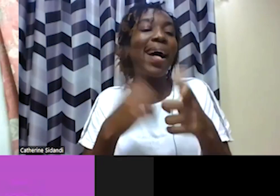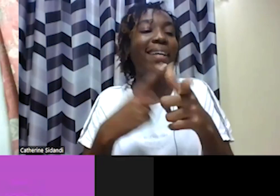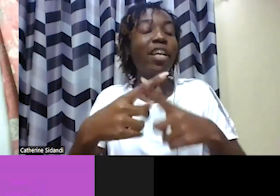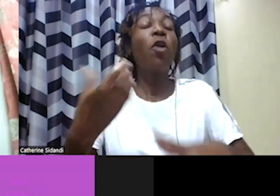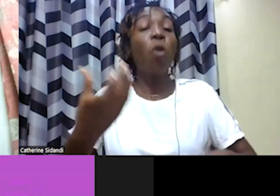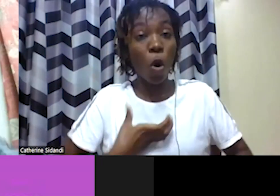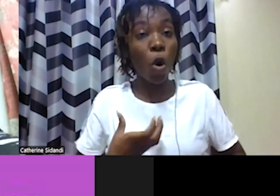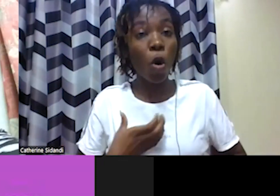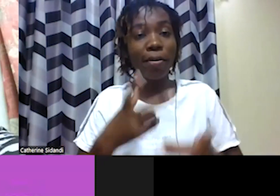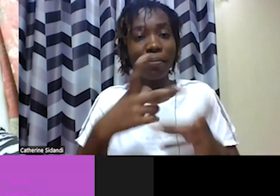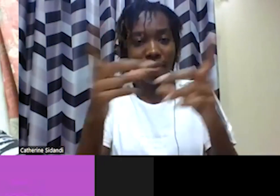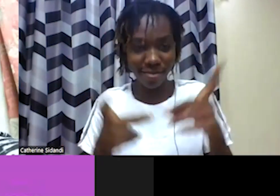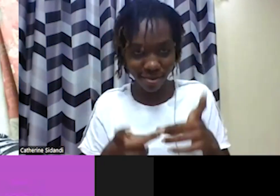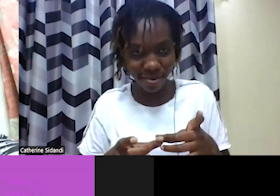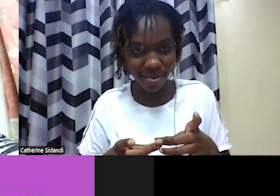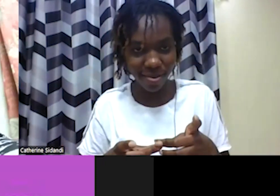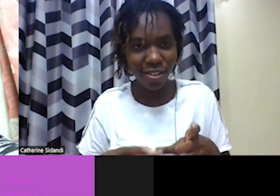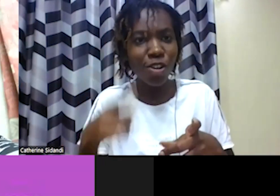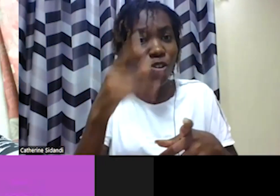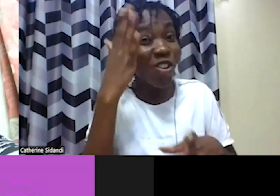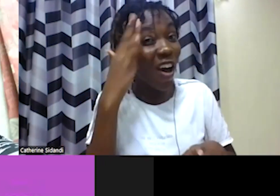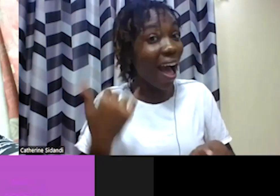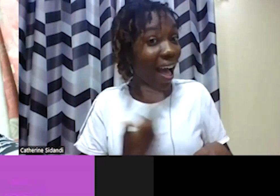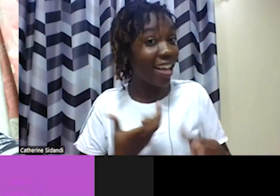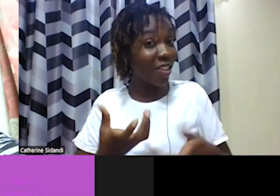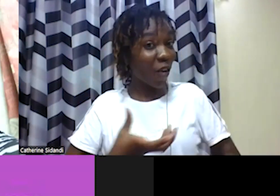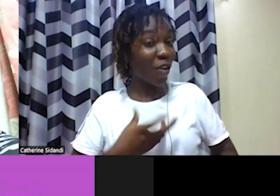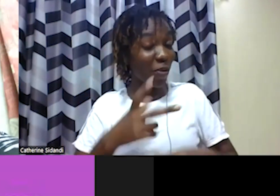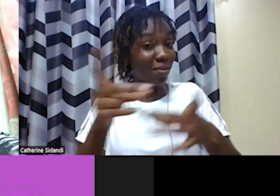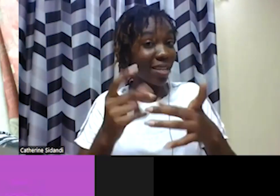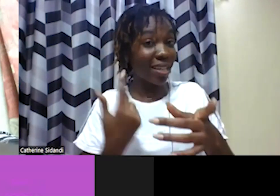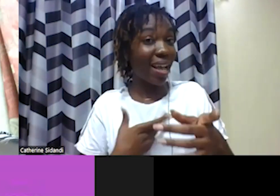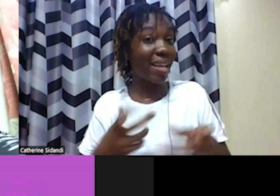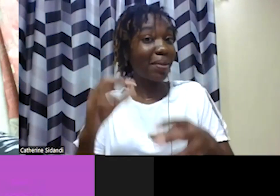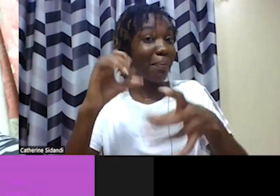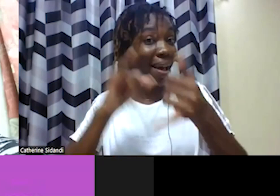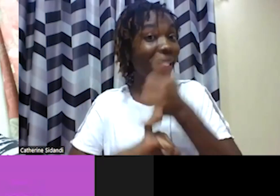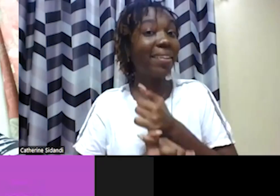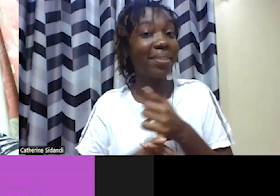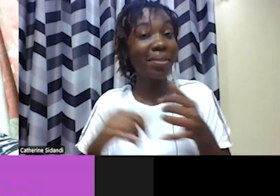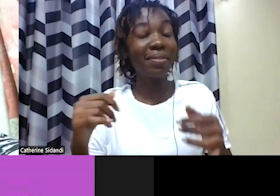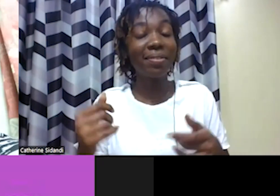place. Do you know we own the places where we are married, those who are married?